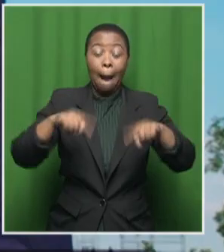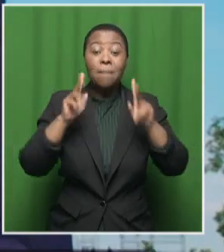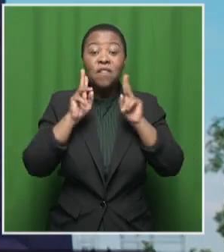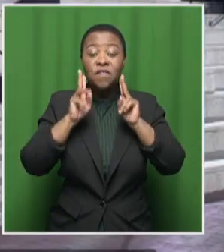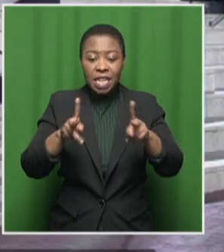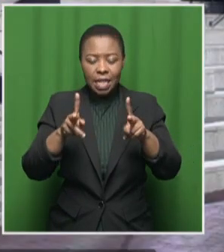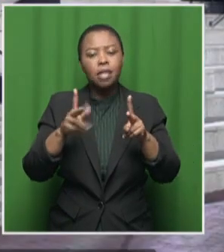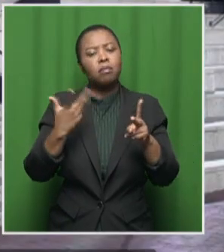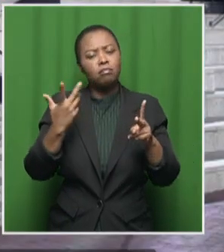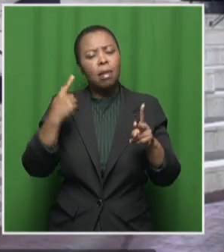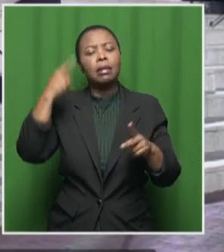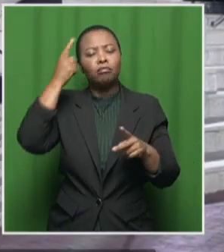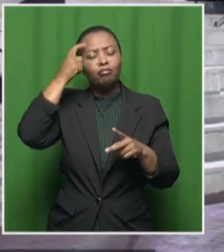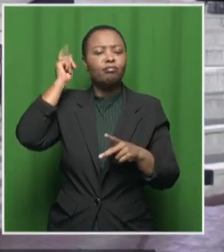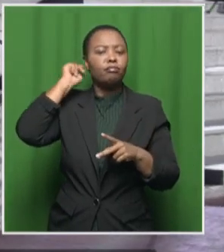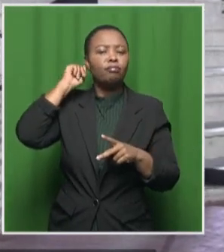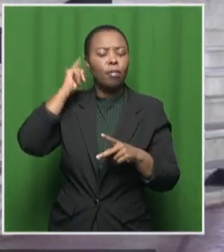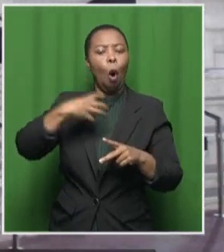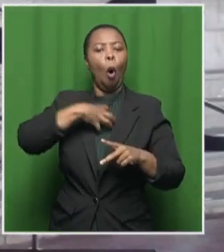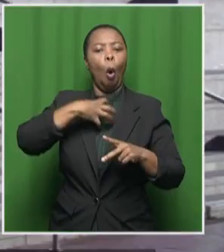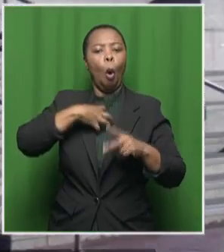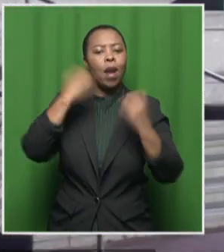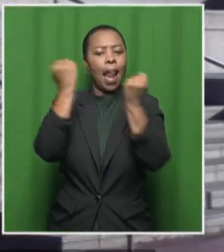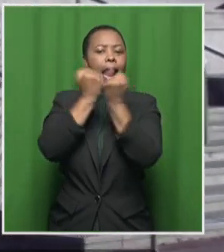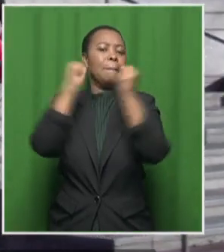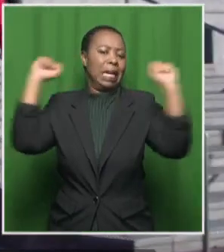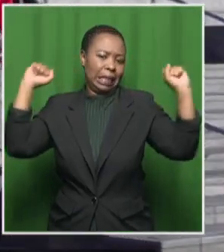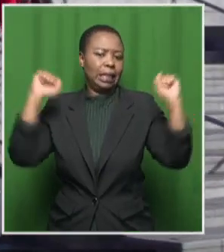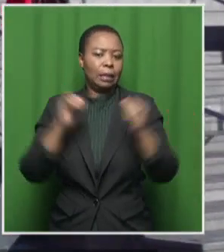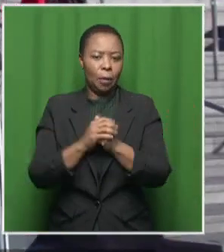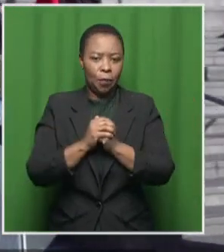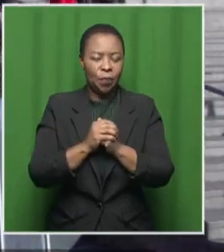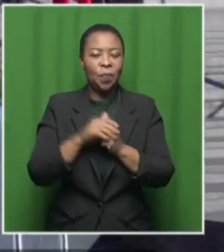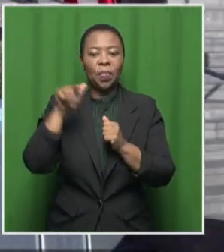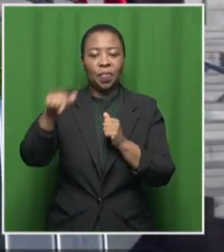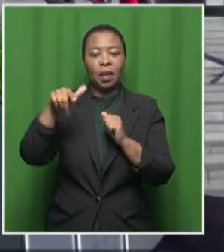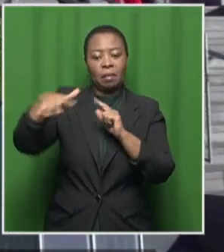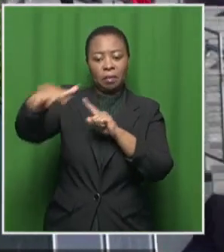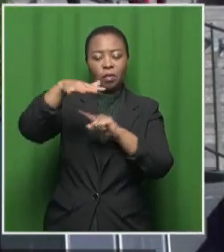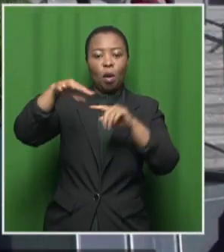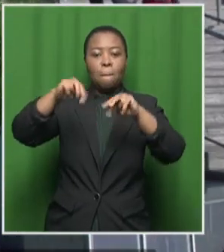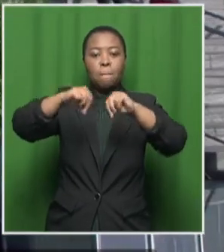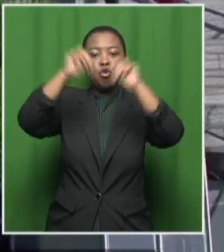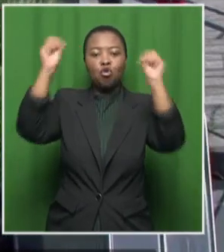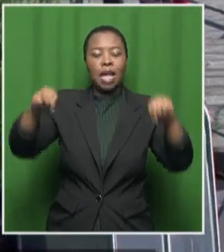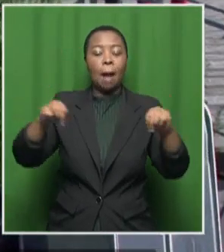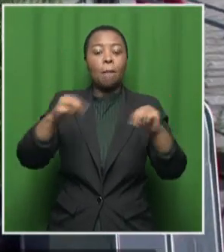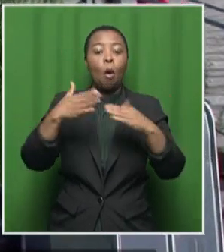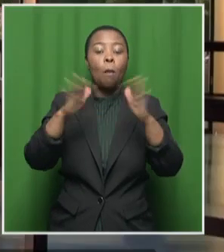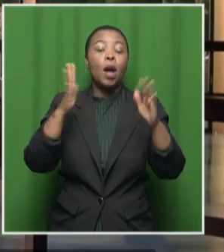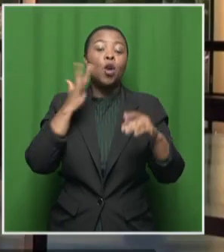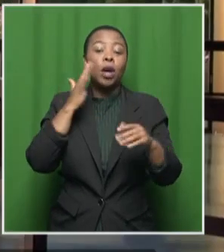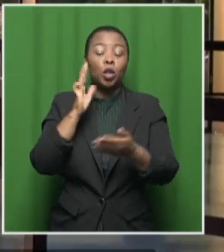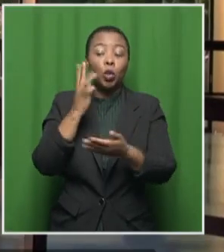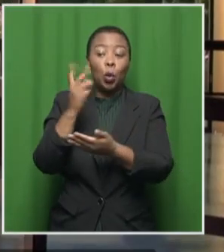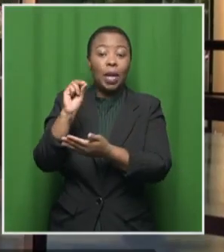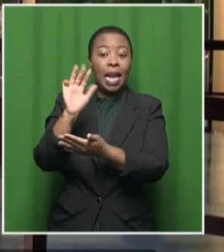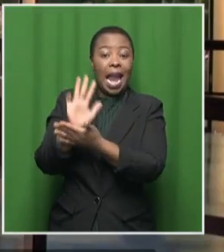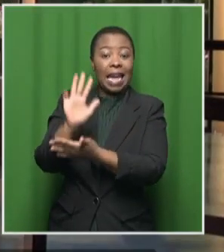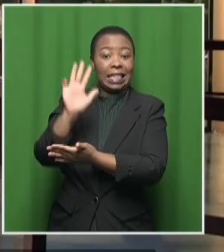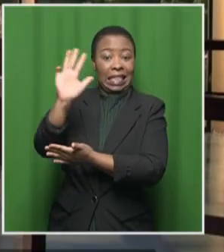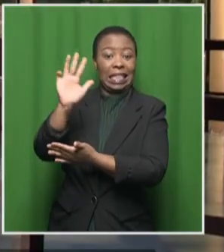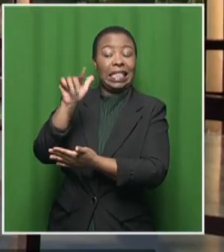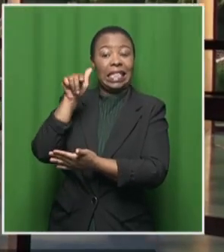own liberty. We started our tour in the Statue of Liberty Museum, which opened in 2019 and is dedicated